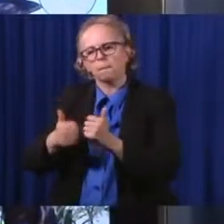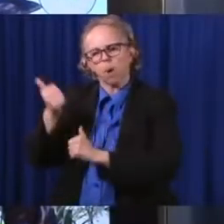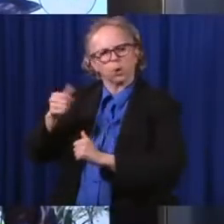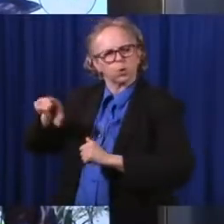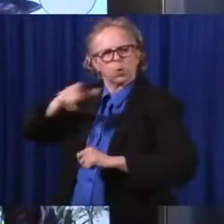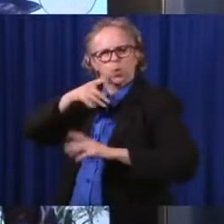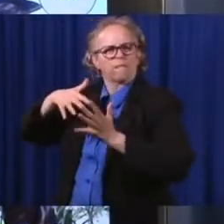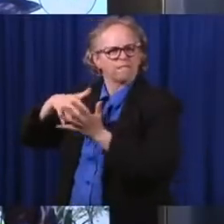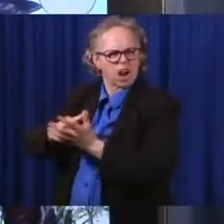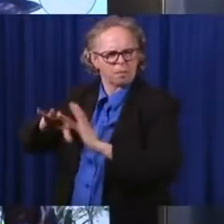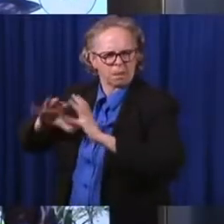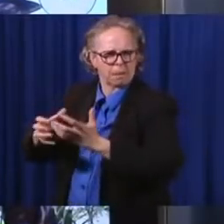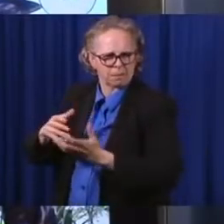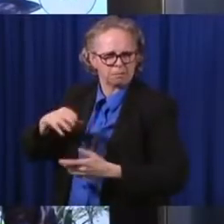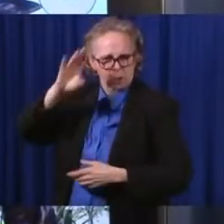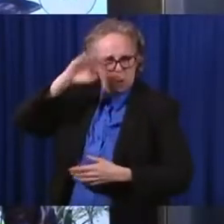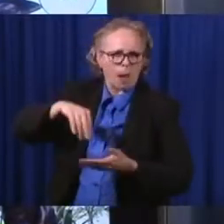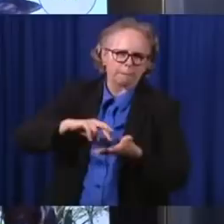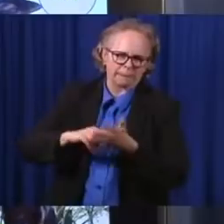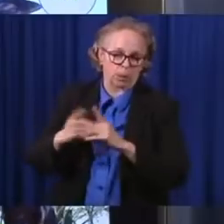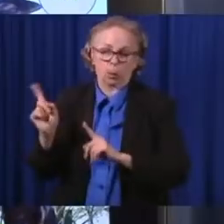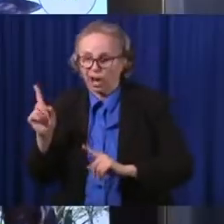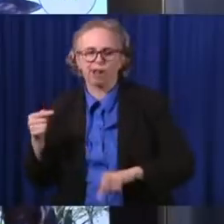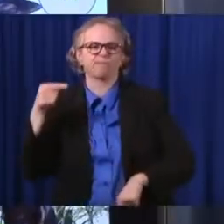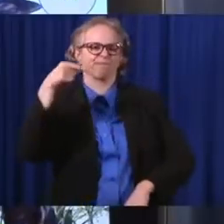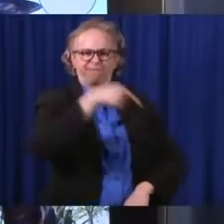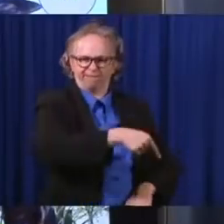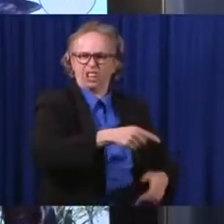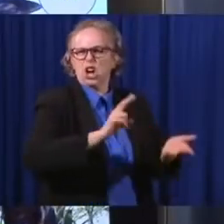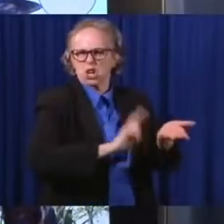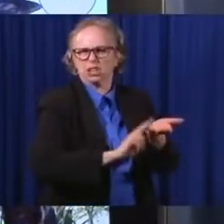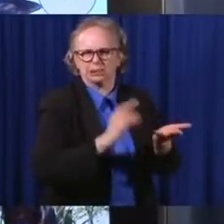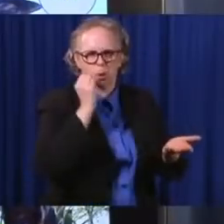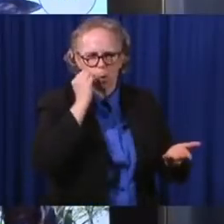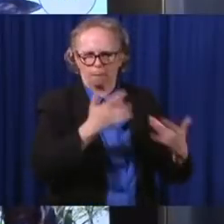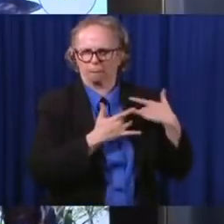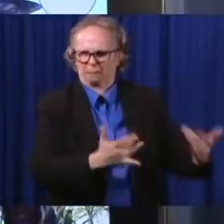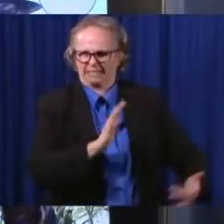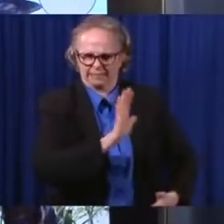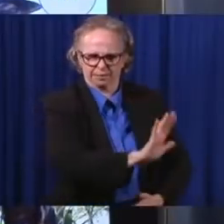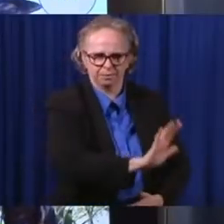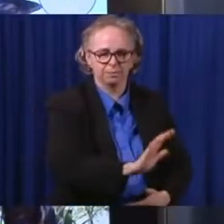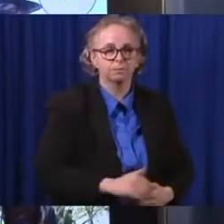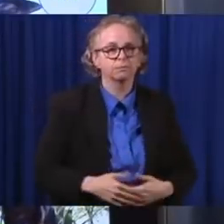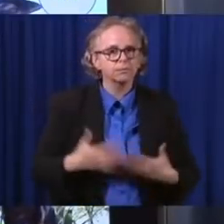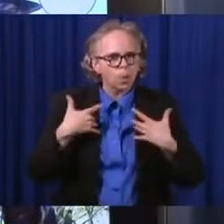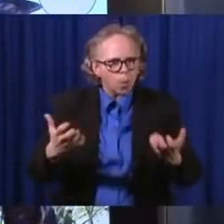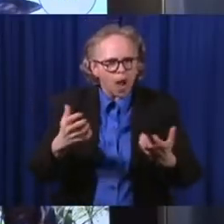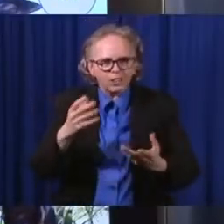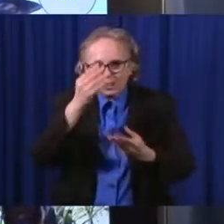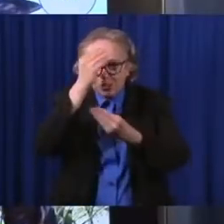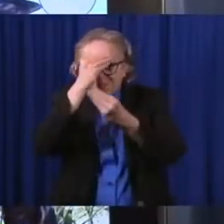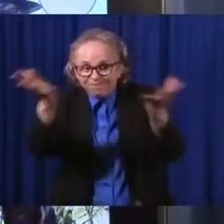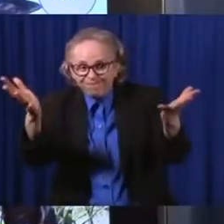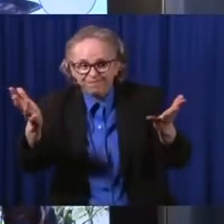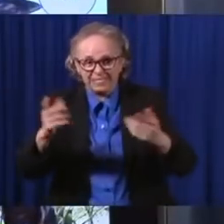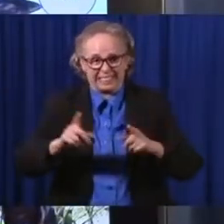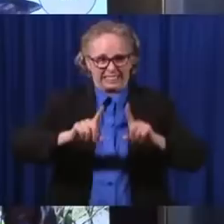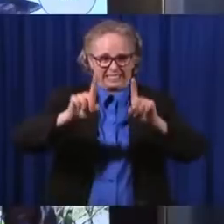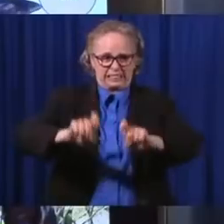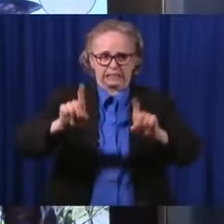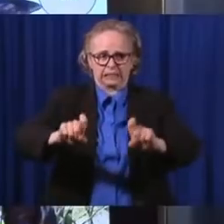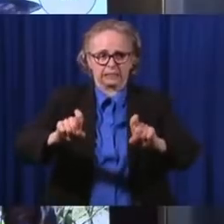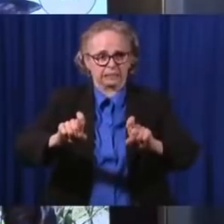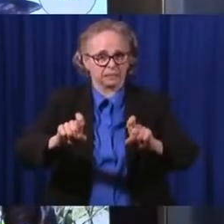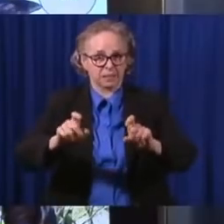population are in nursing homes. So I think it's also important to point out when we talk about testing, we have to understand it's a multidisciplinary approach.